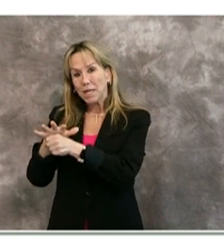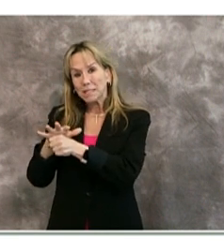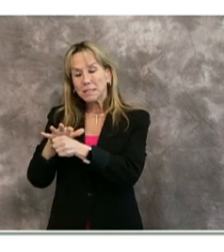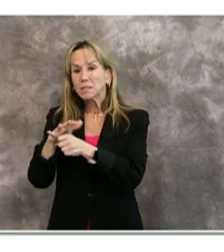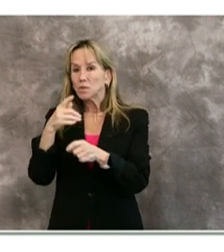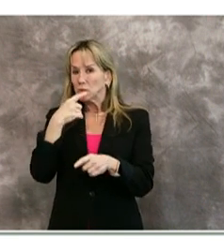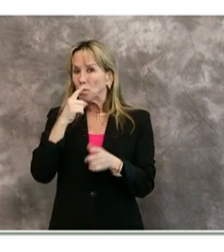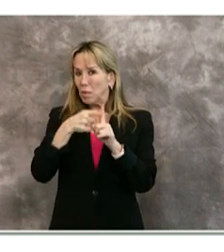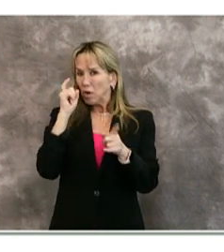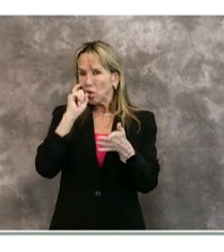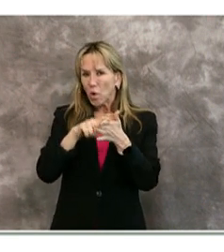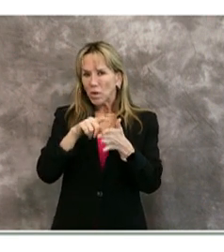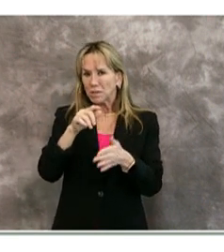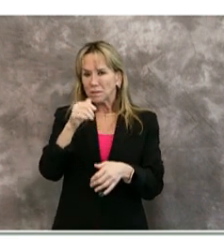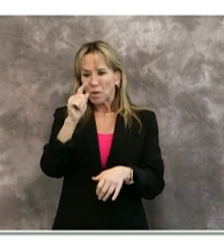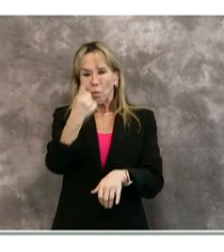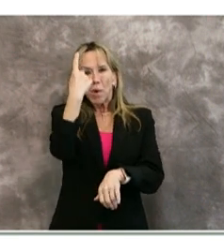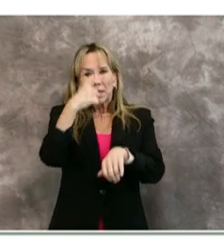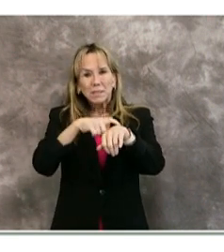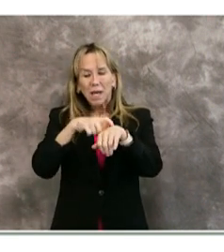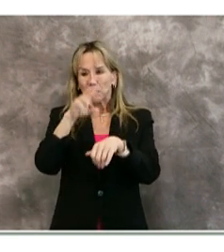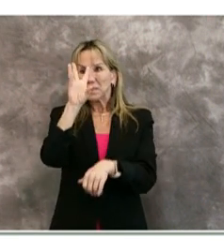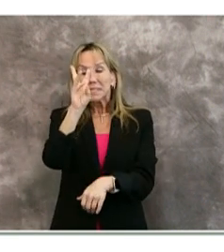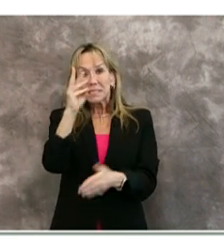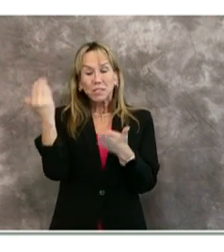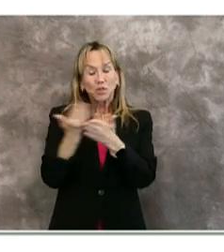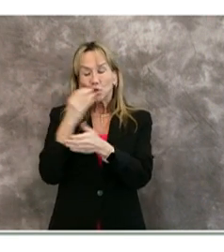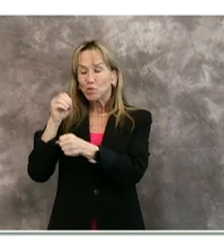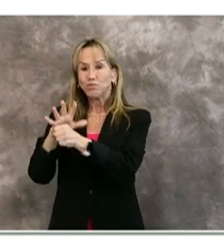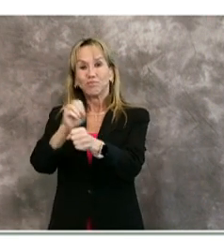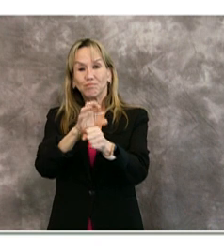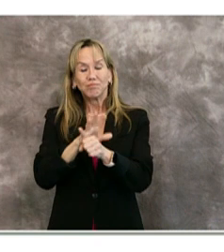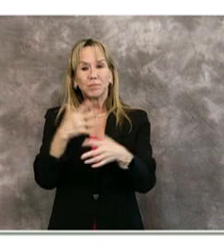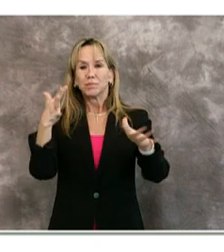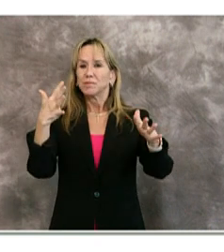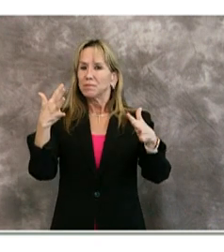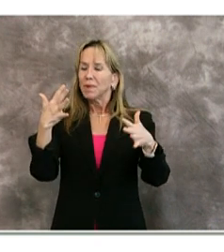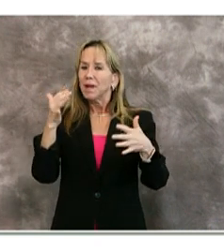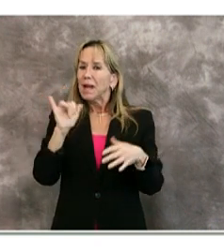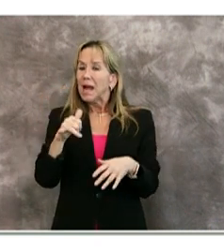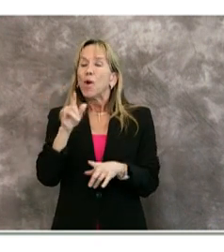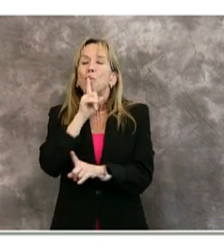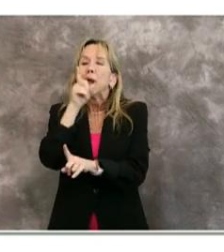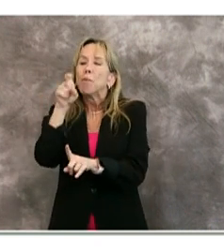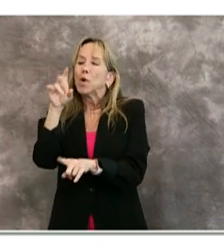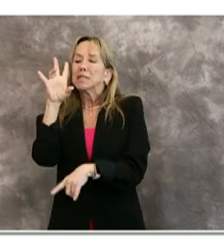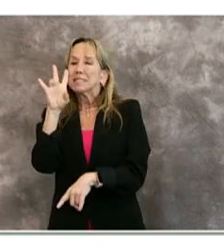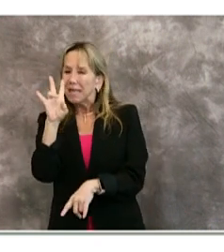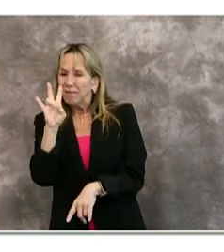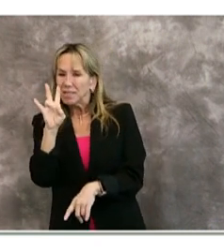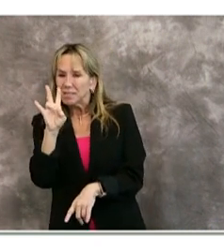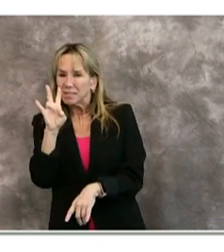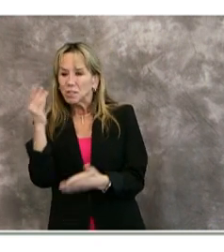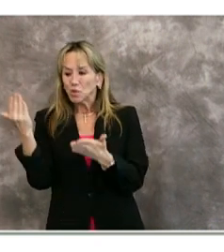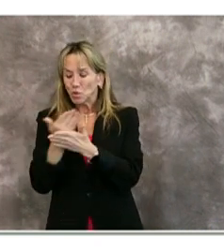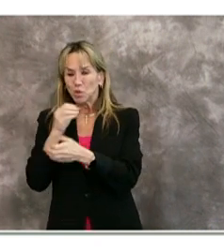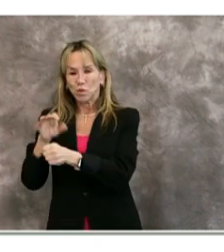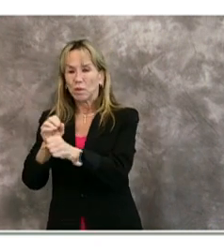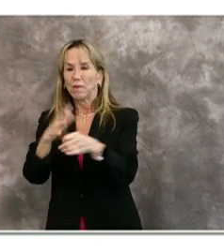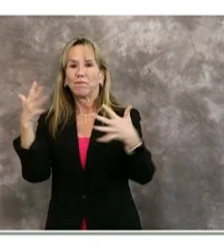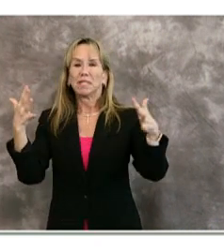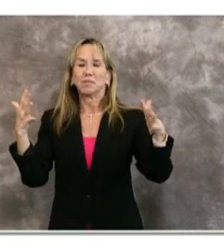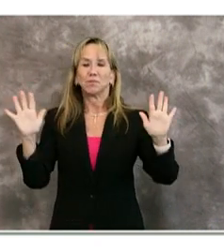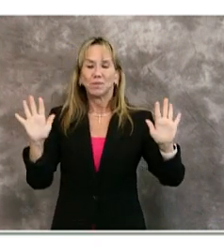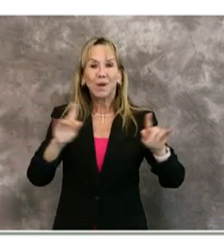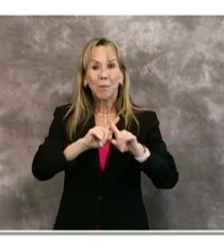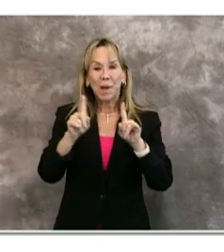there for sounding the alarm is 7, but even before getting